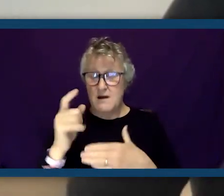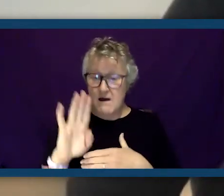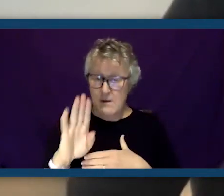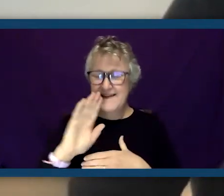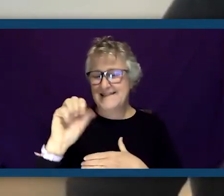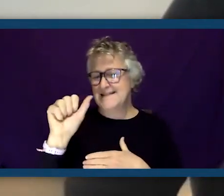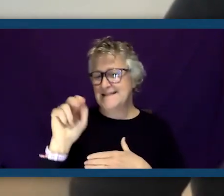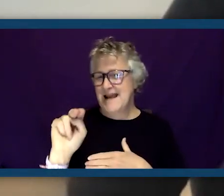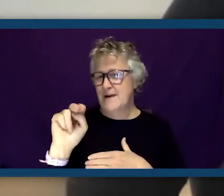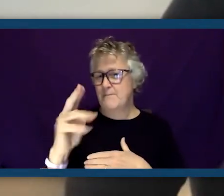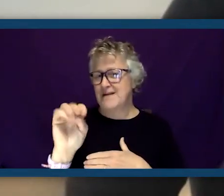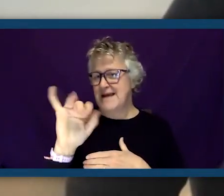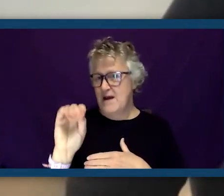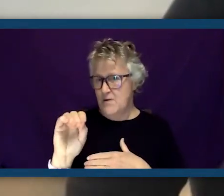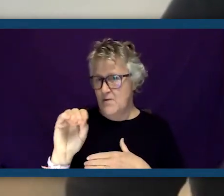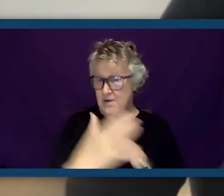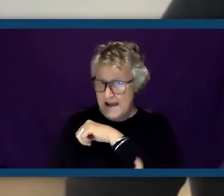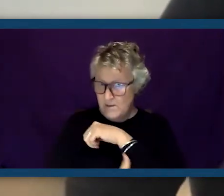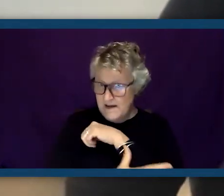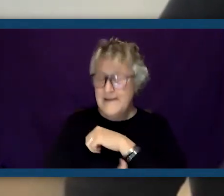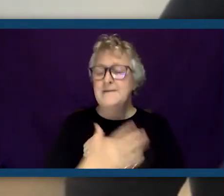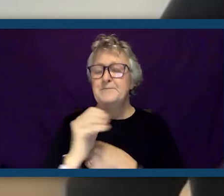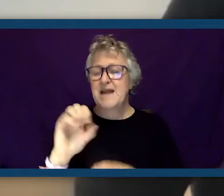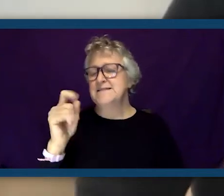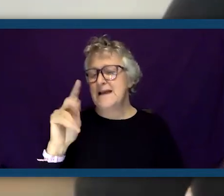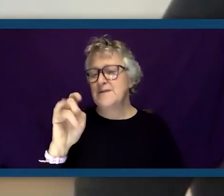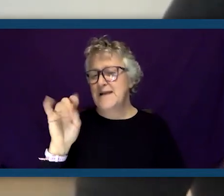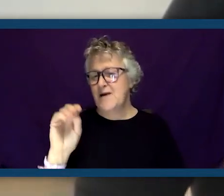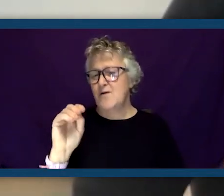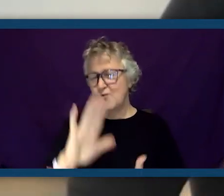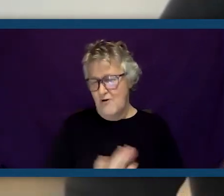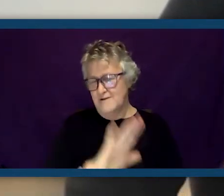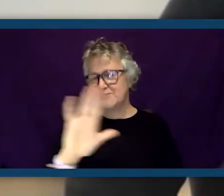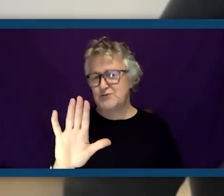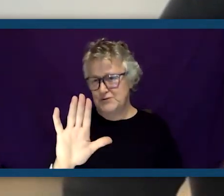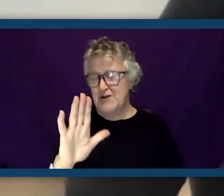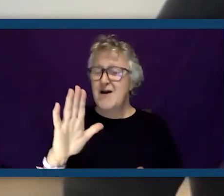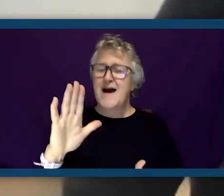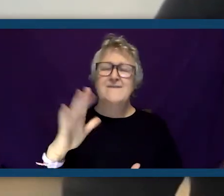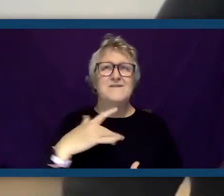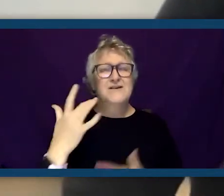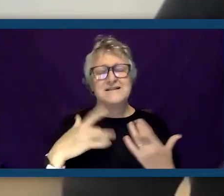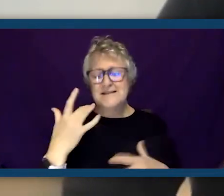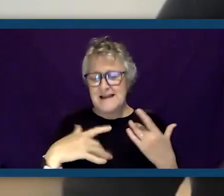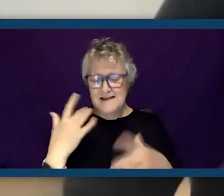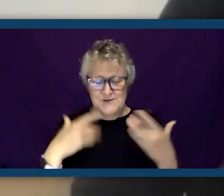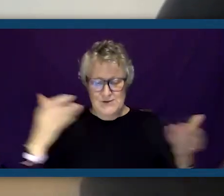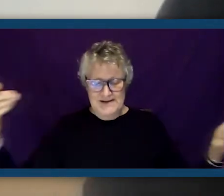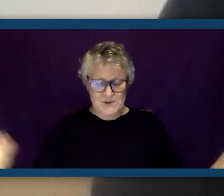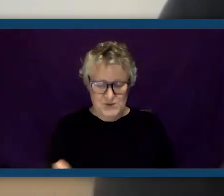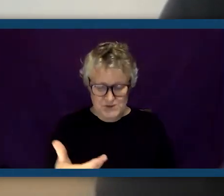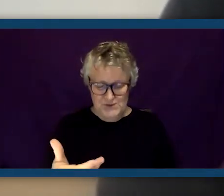County and president of the College of San Mateo. So I'm super happy to introduce Talavo